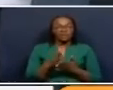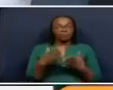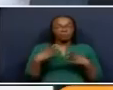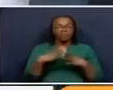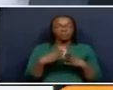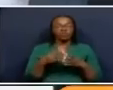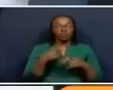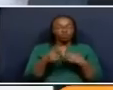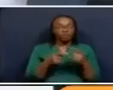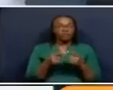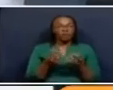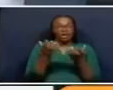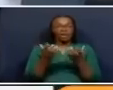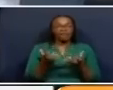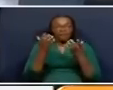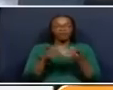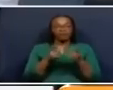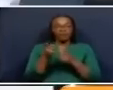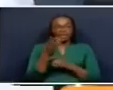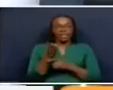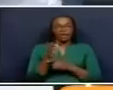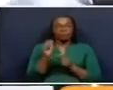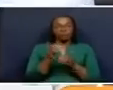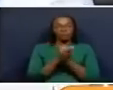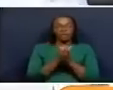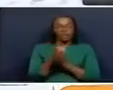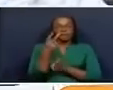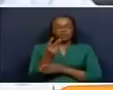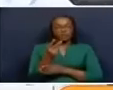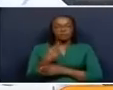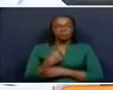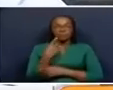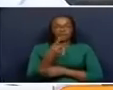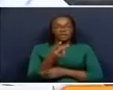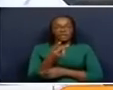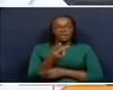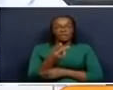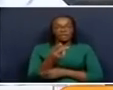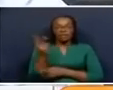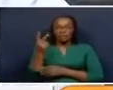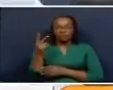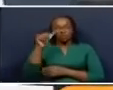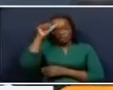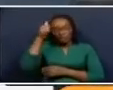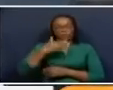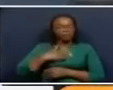heavy, heavy fights out there. It's going to be interesting to see. I told you these gentlemen were brilliant. Listen to the